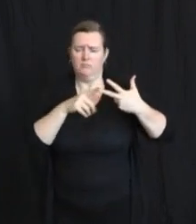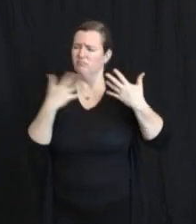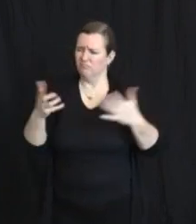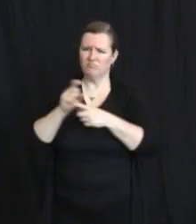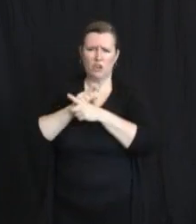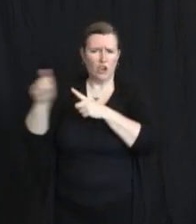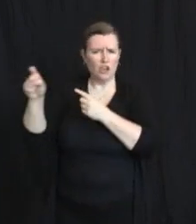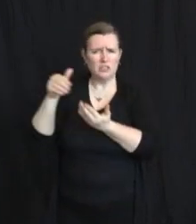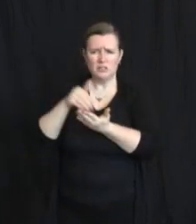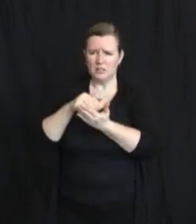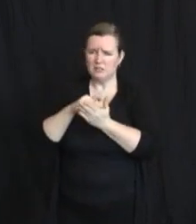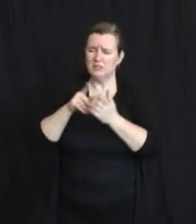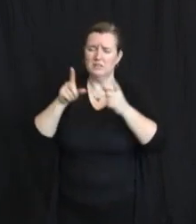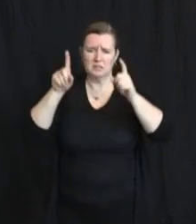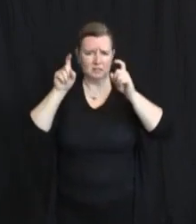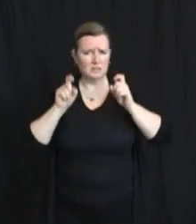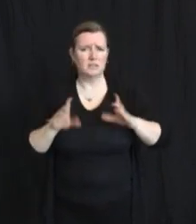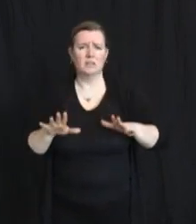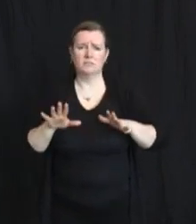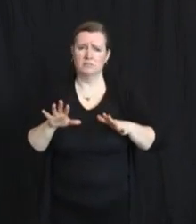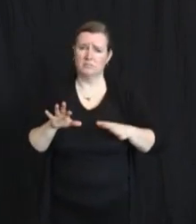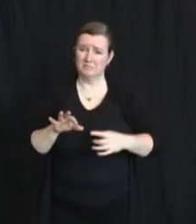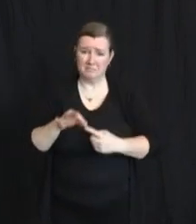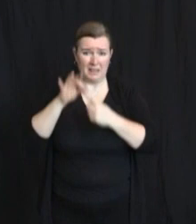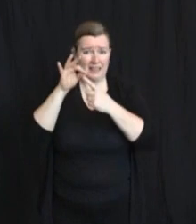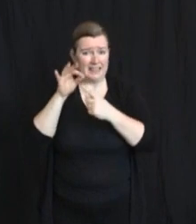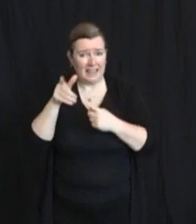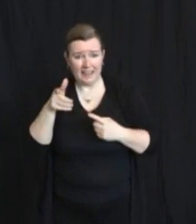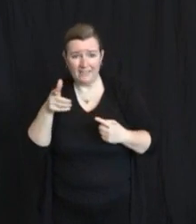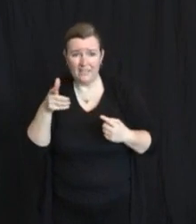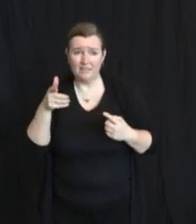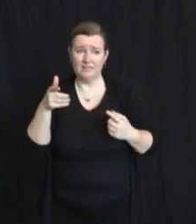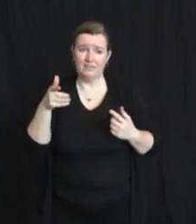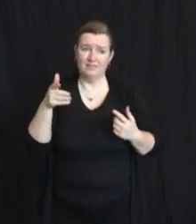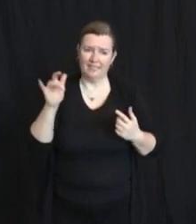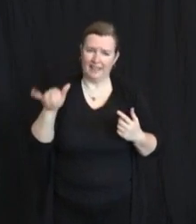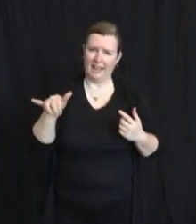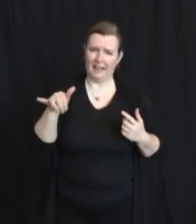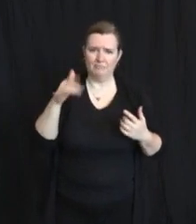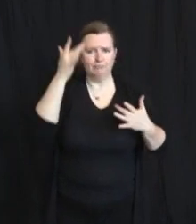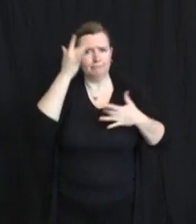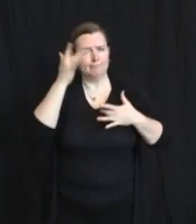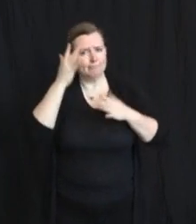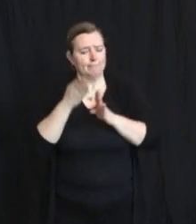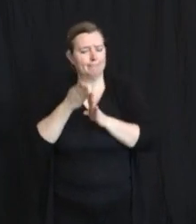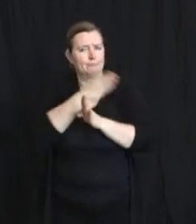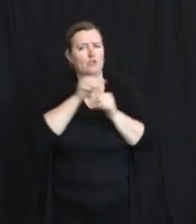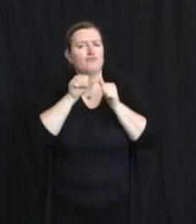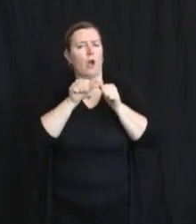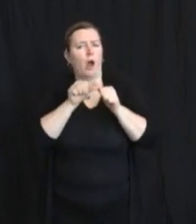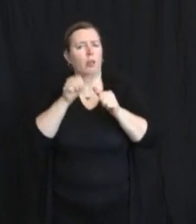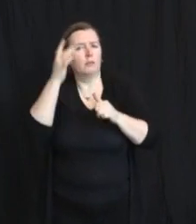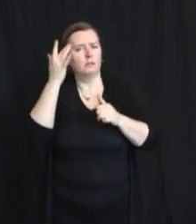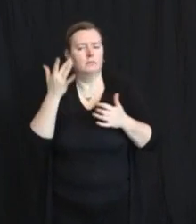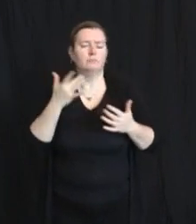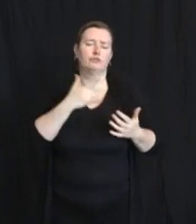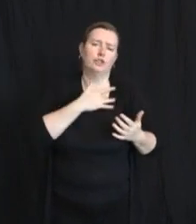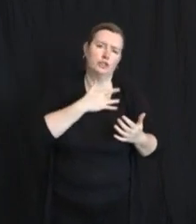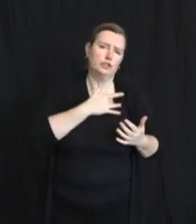tested, especially if you have underlying conditions. Today we